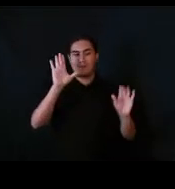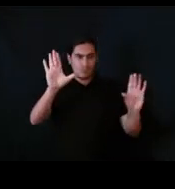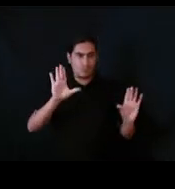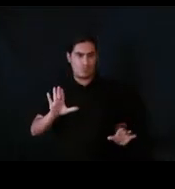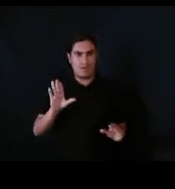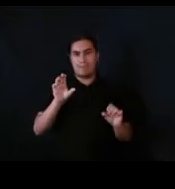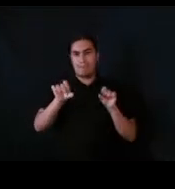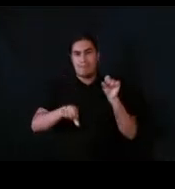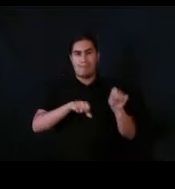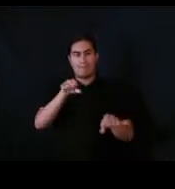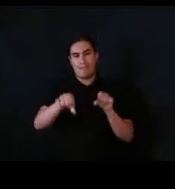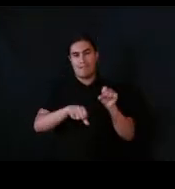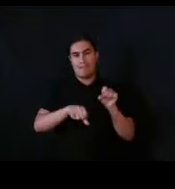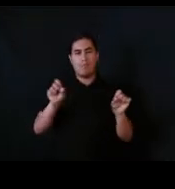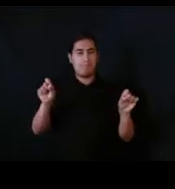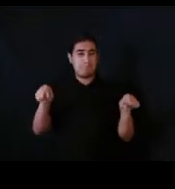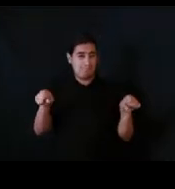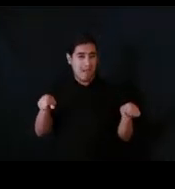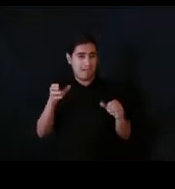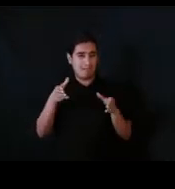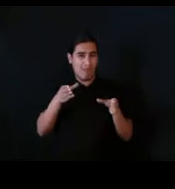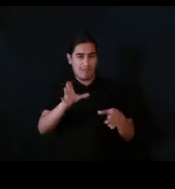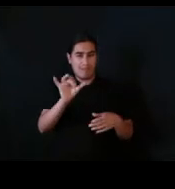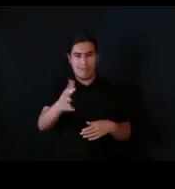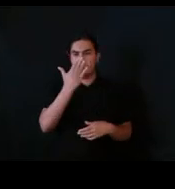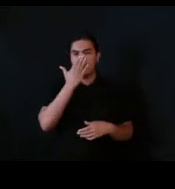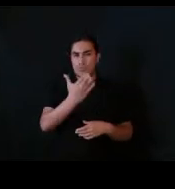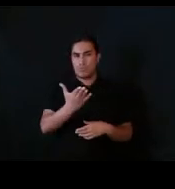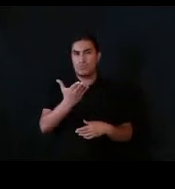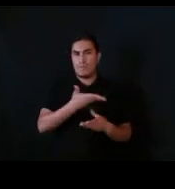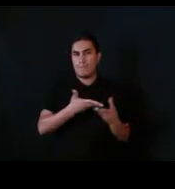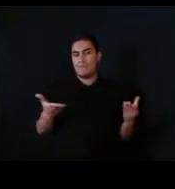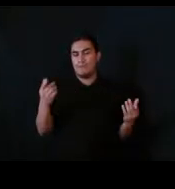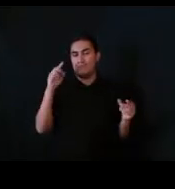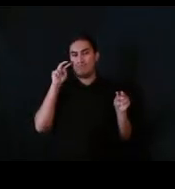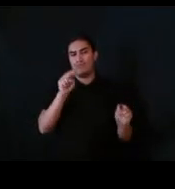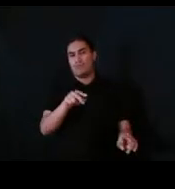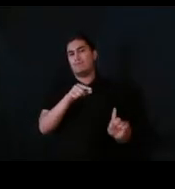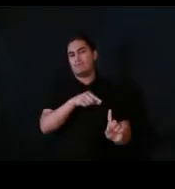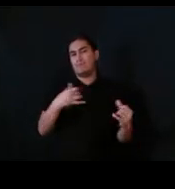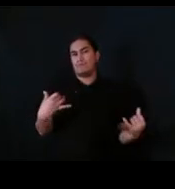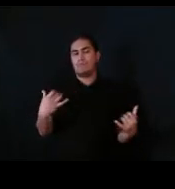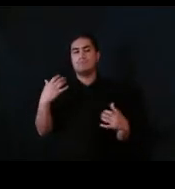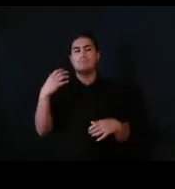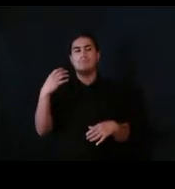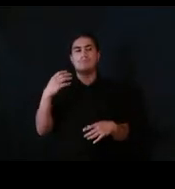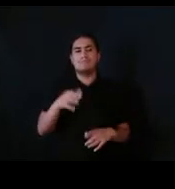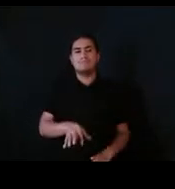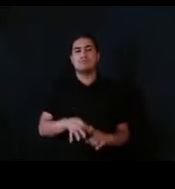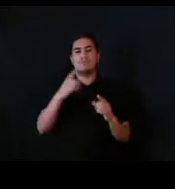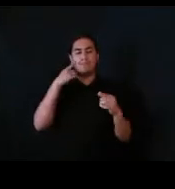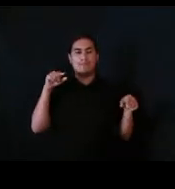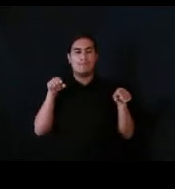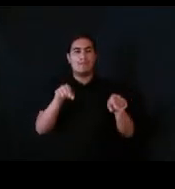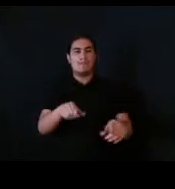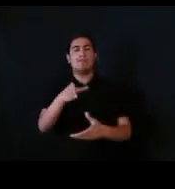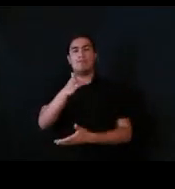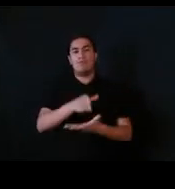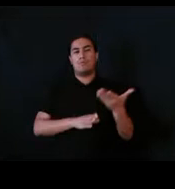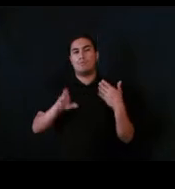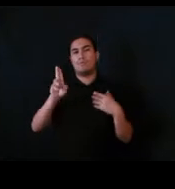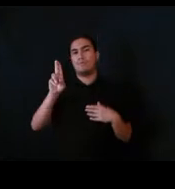path there are some gaps to close so that is a good candidate to keep an eye on as well especially since it does parallel portions of